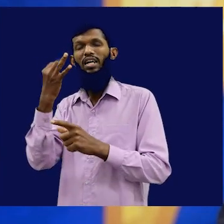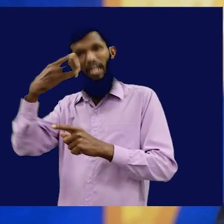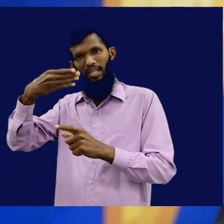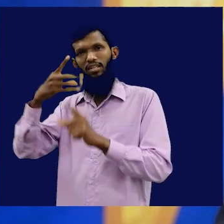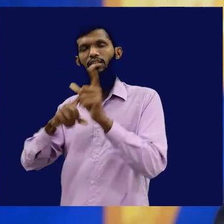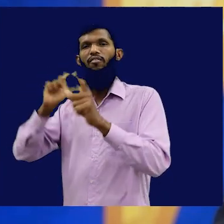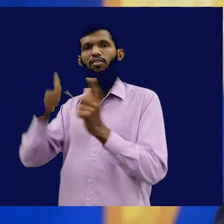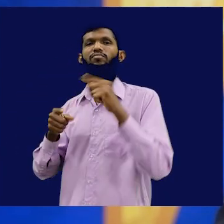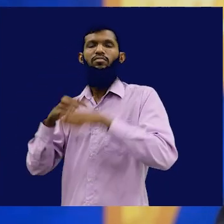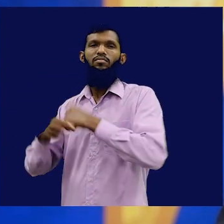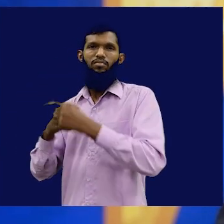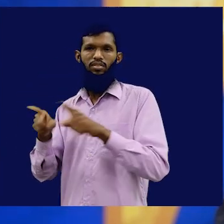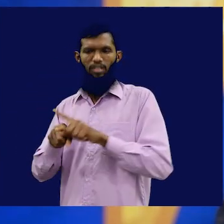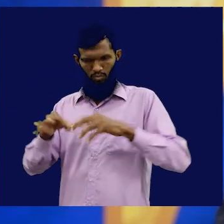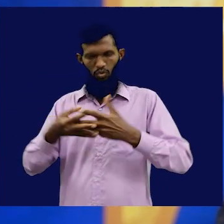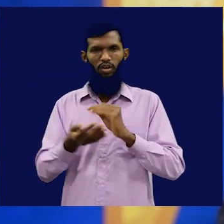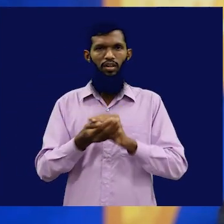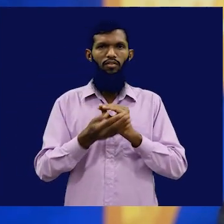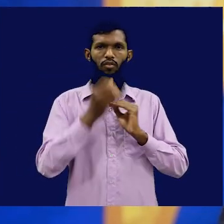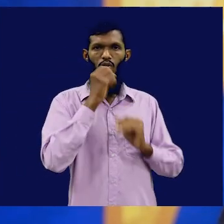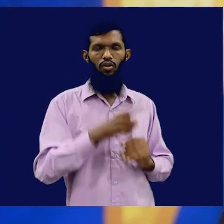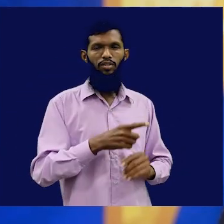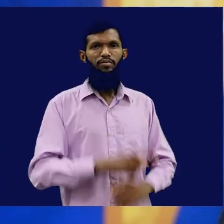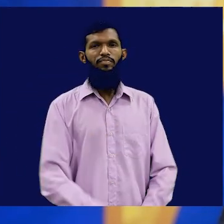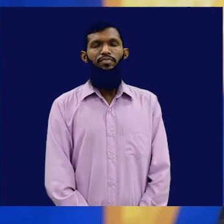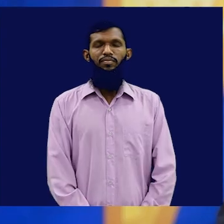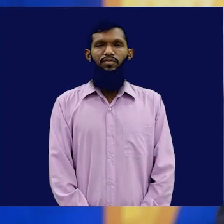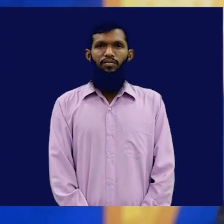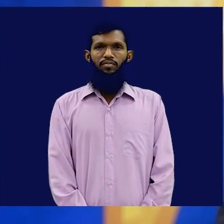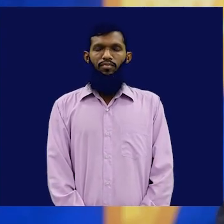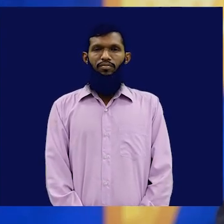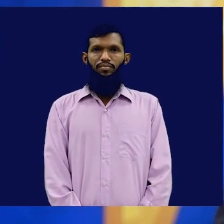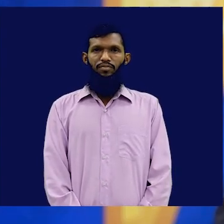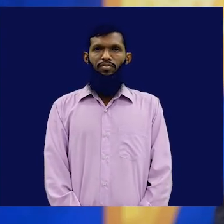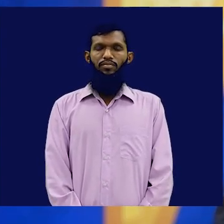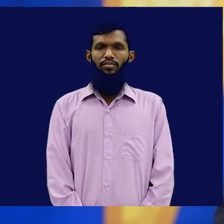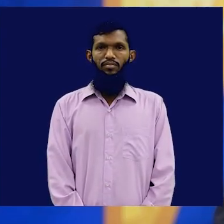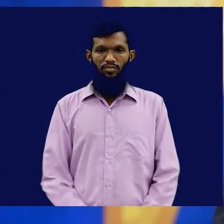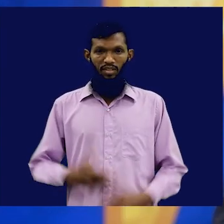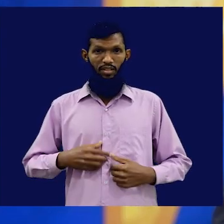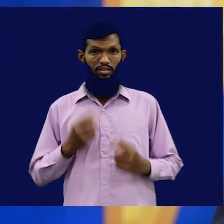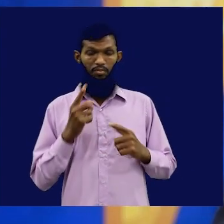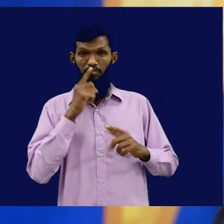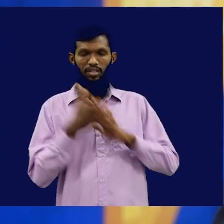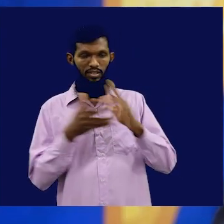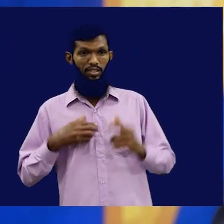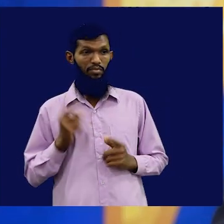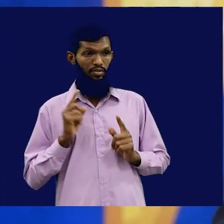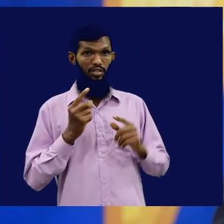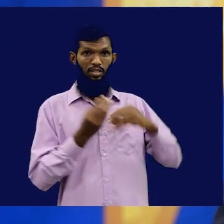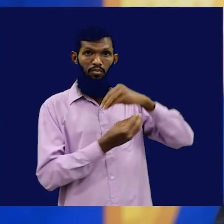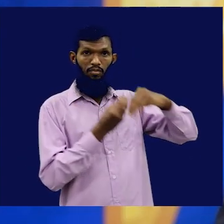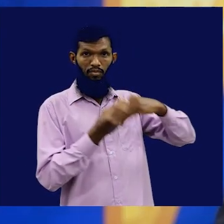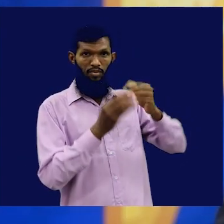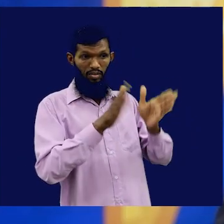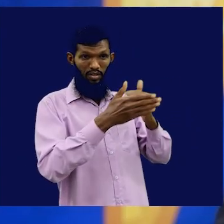Surah Al-Imran was revealed, in which Allah subhanahu wa ta'ala says, the meaning is, and Hajj to the